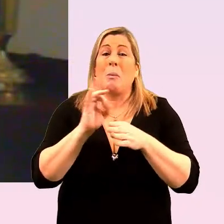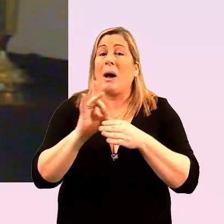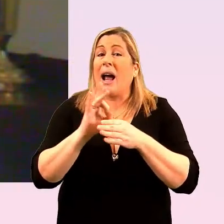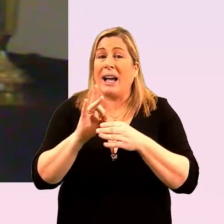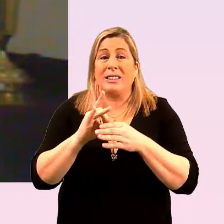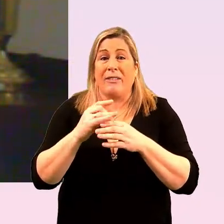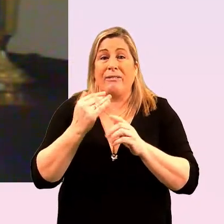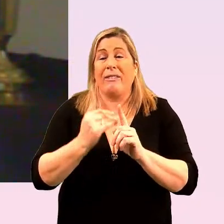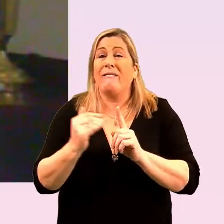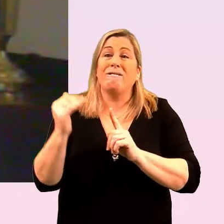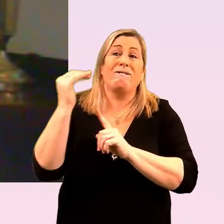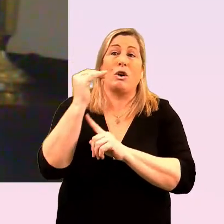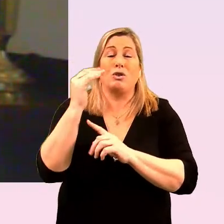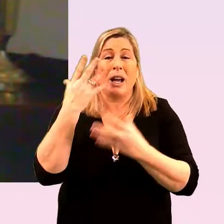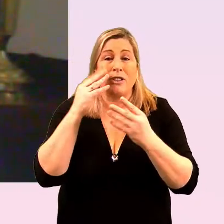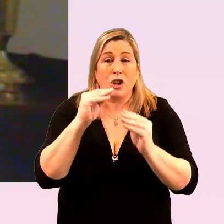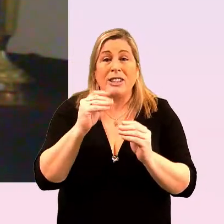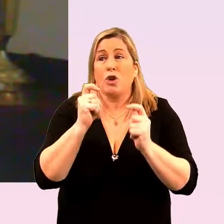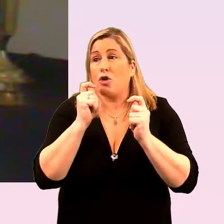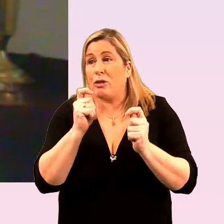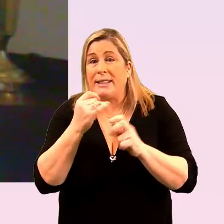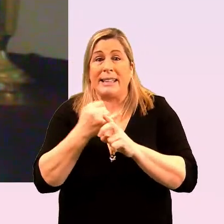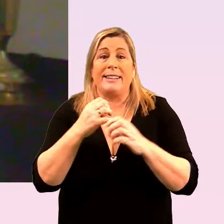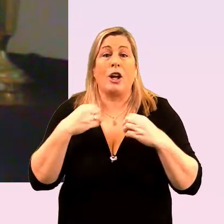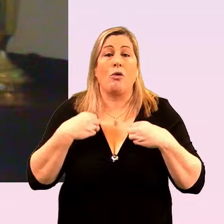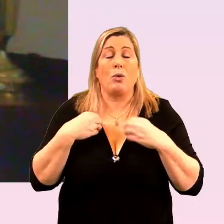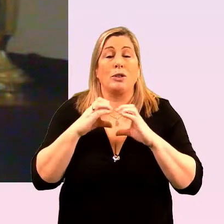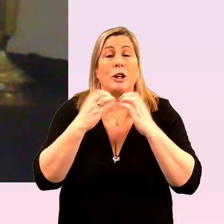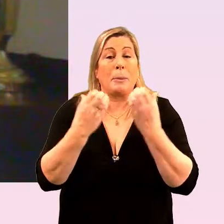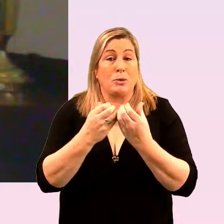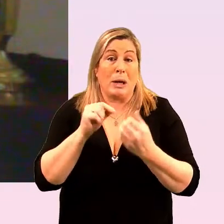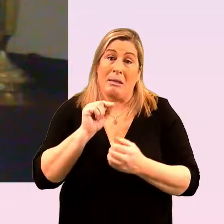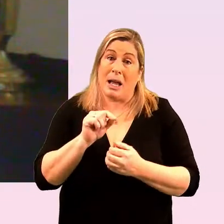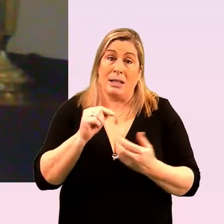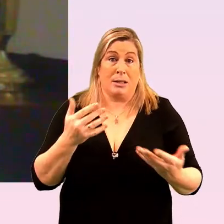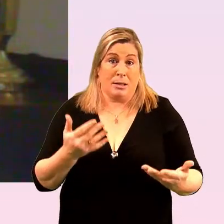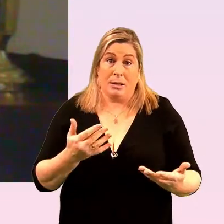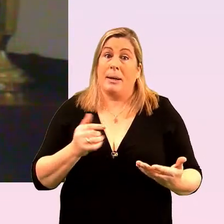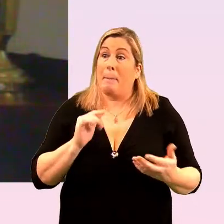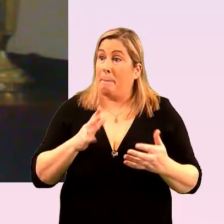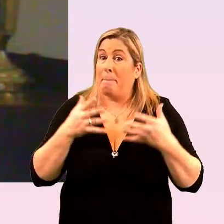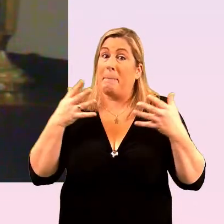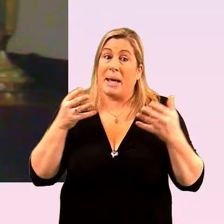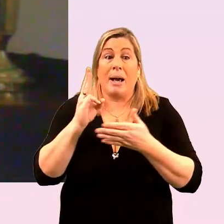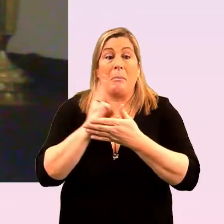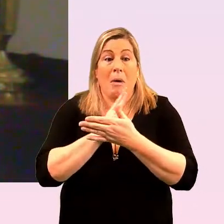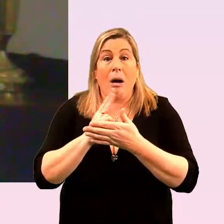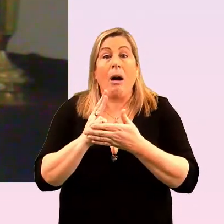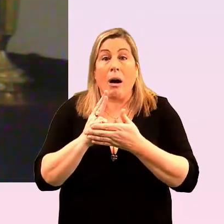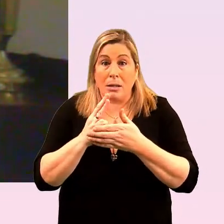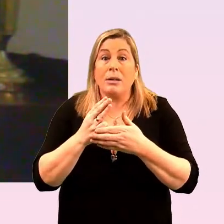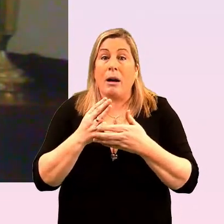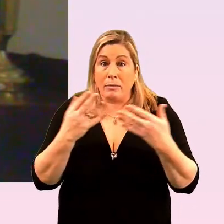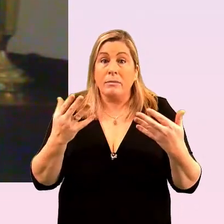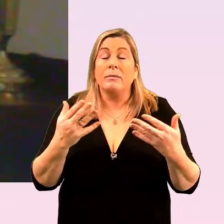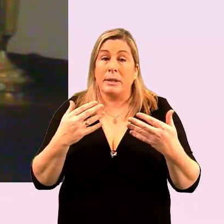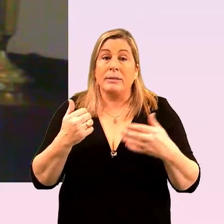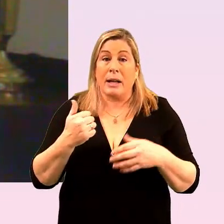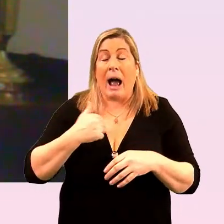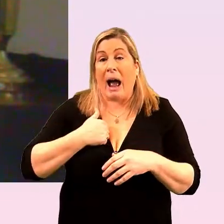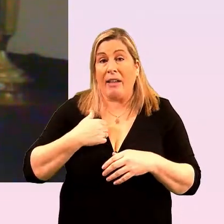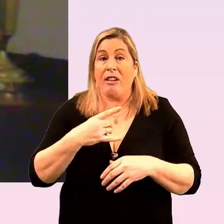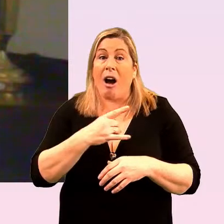education and training in their own communities. And that is, that's a big part. It's a big part of the heart of